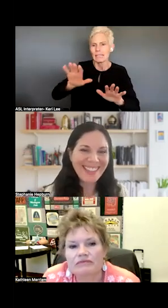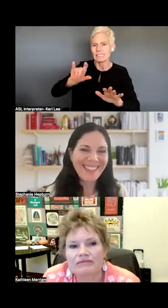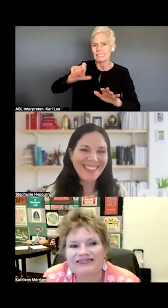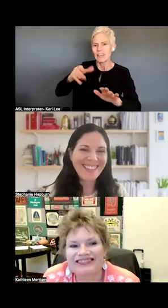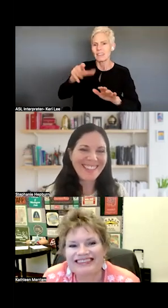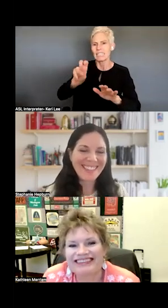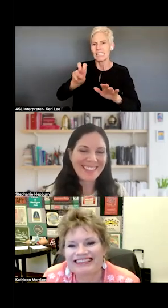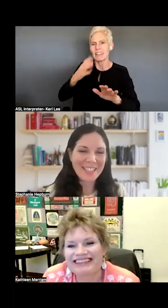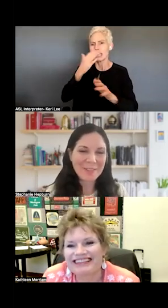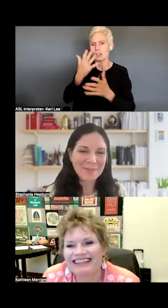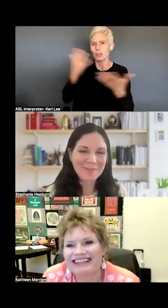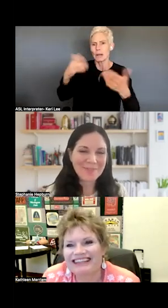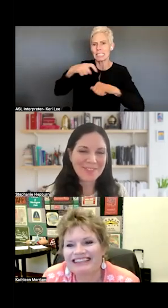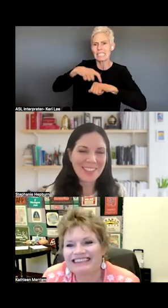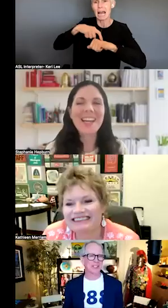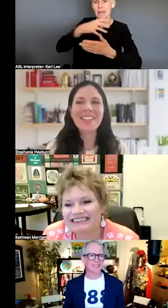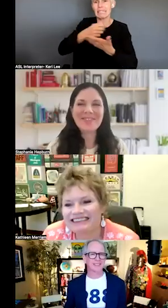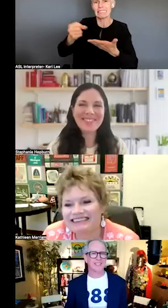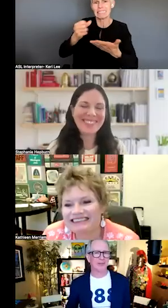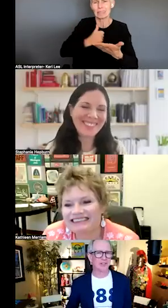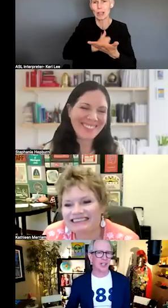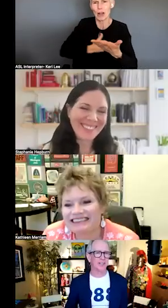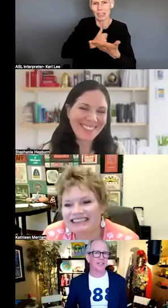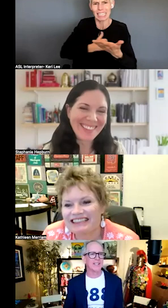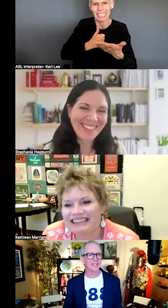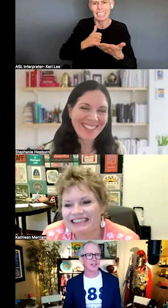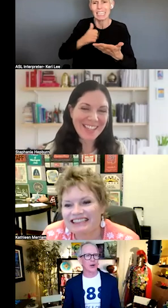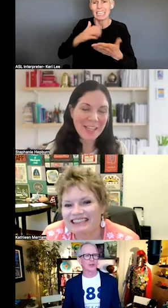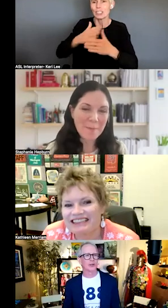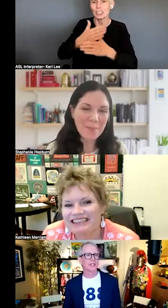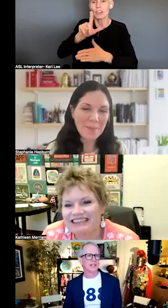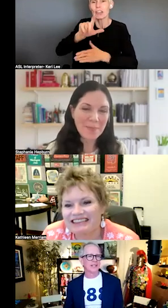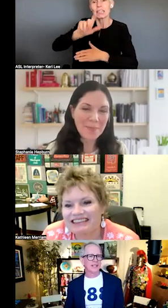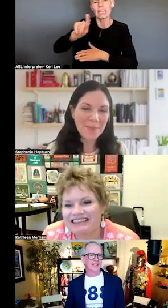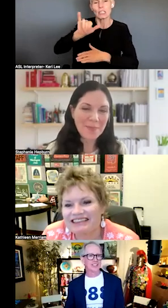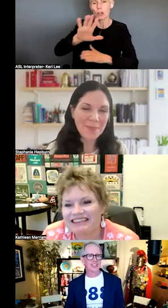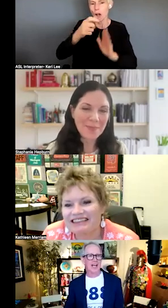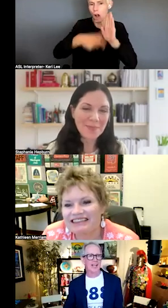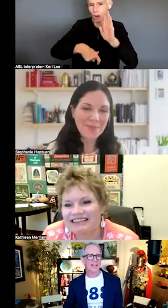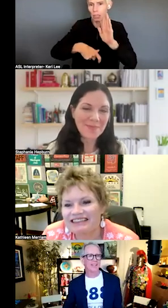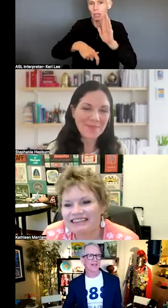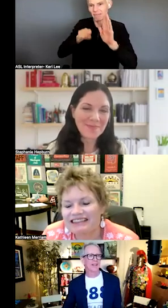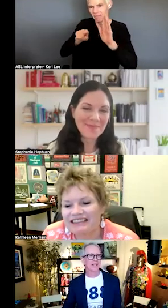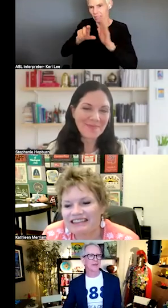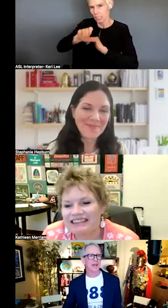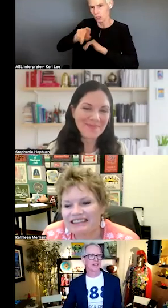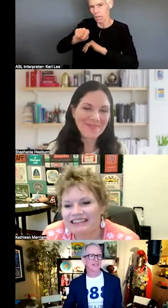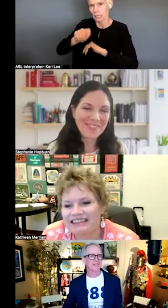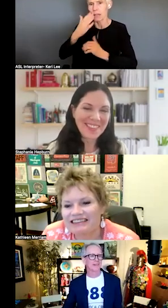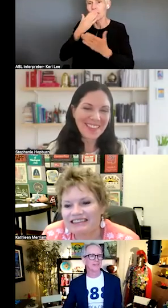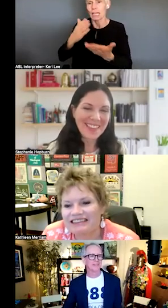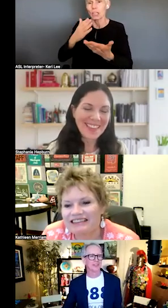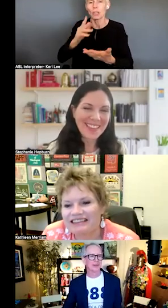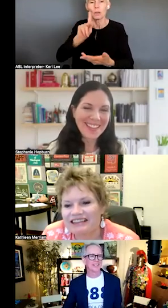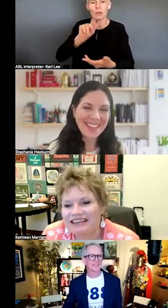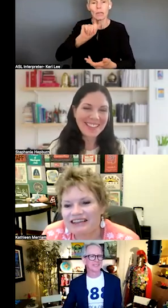Yeah. you so much. I think we're running short on time. So Got it. we've shared the link to the article in the chat, and thank you, Kathleen,